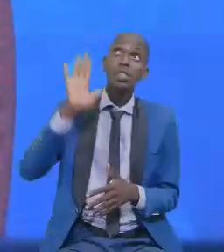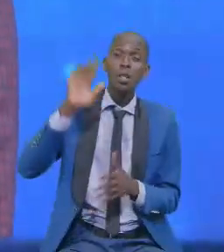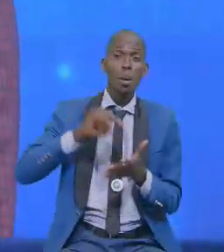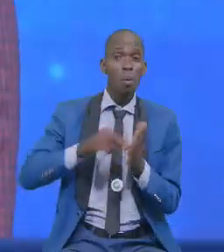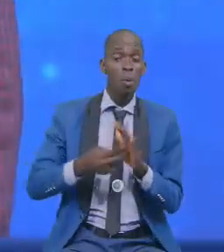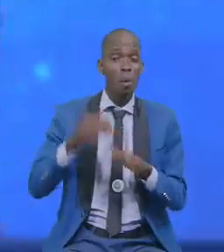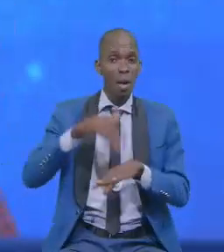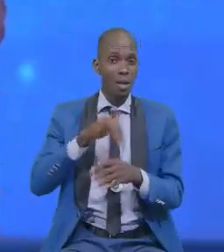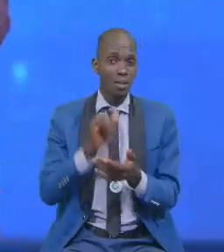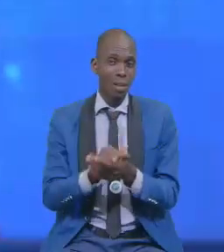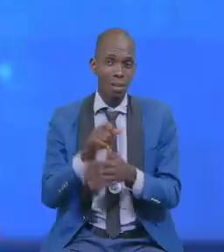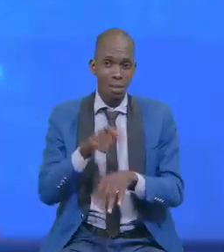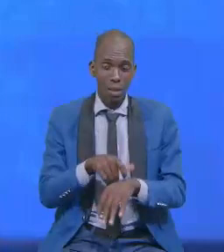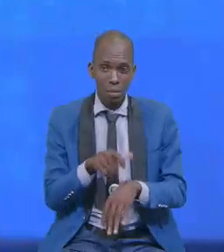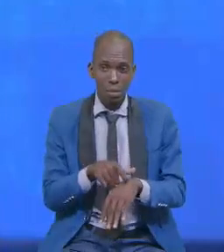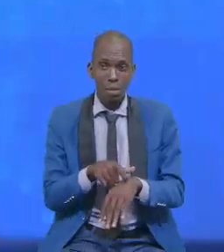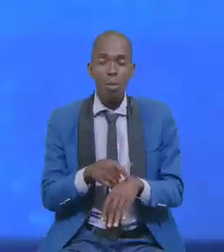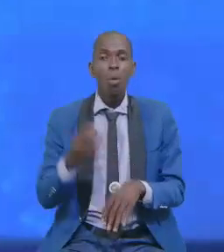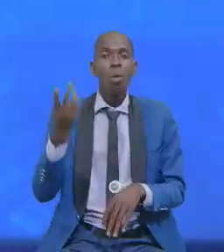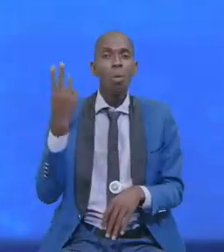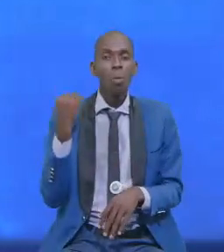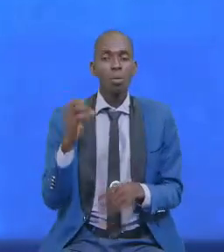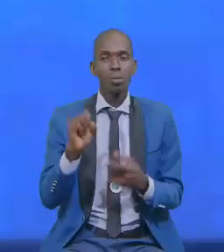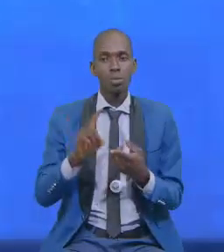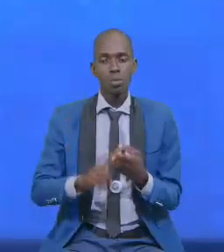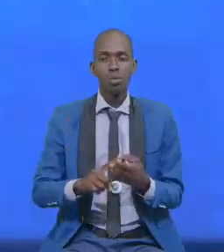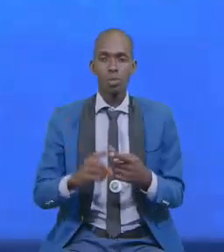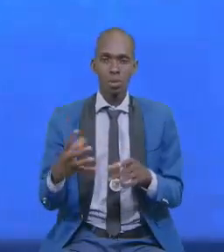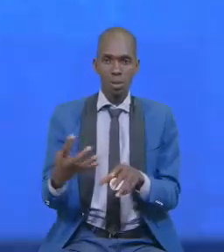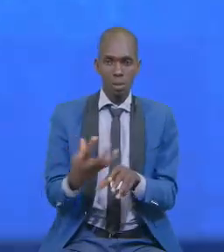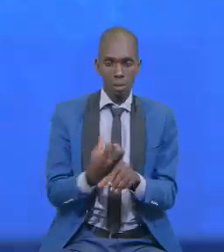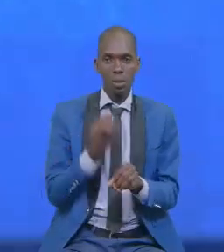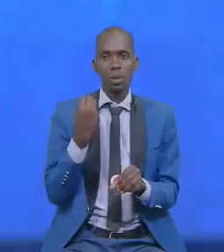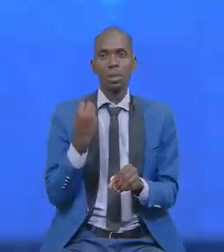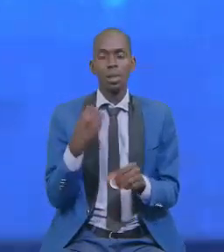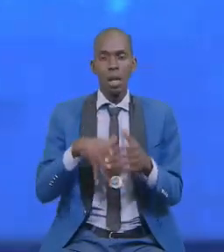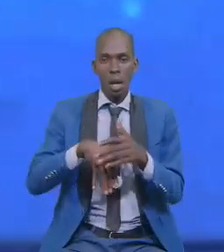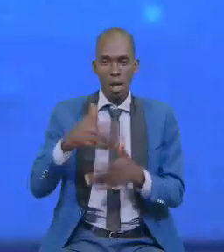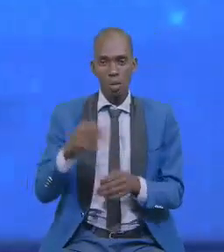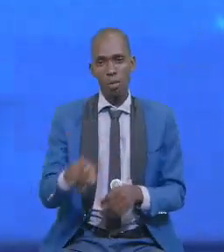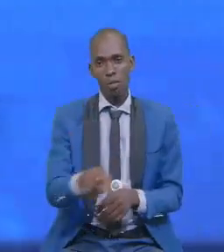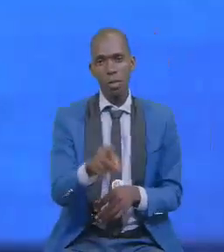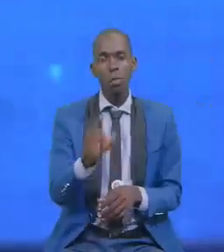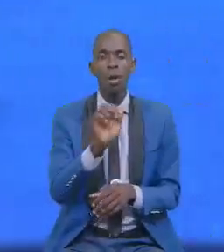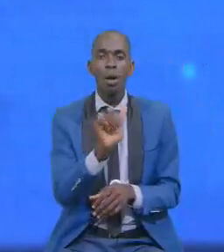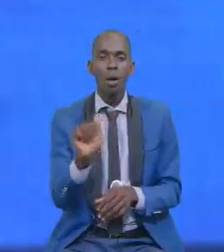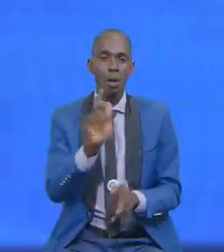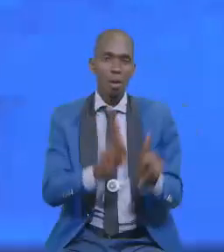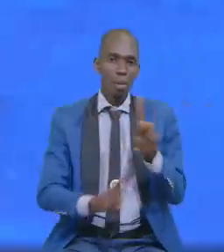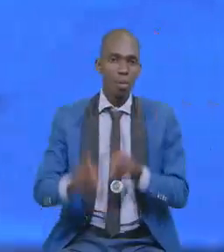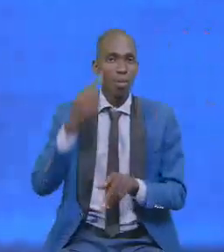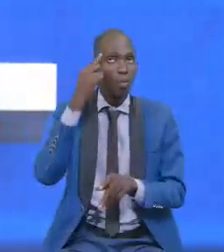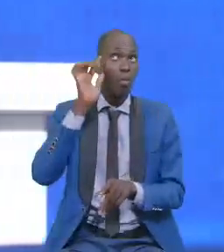time was to take out of them a people for his